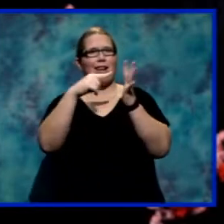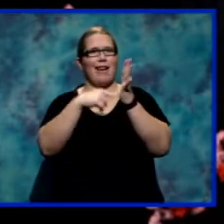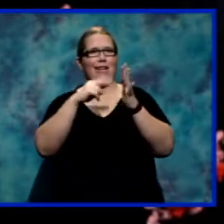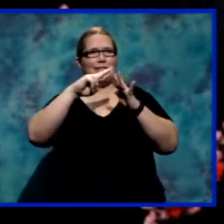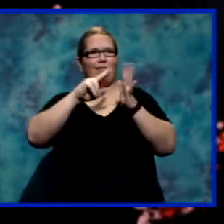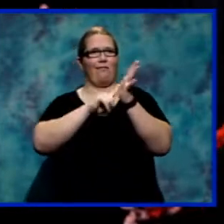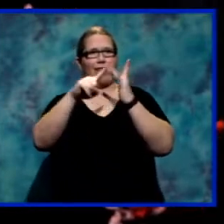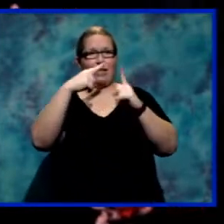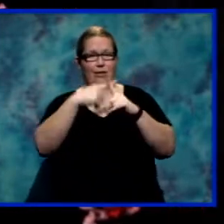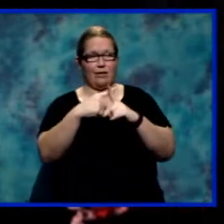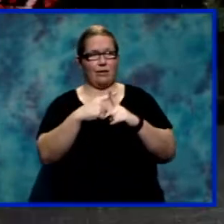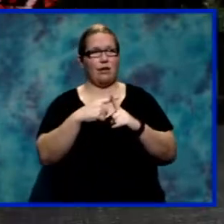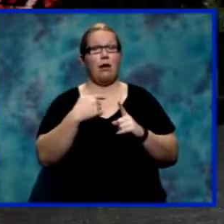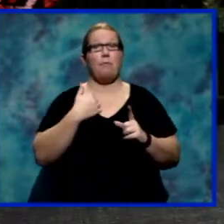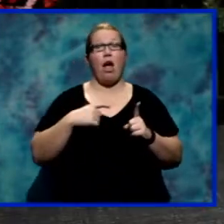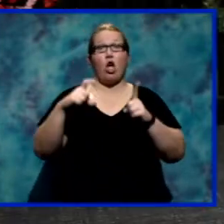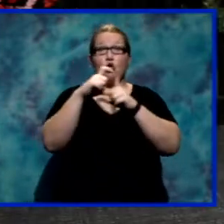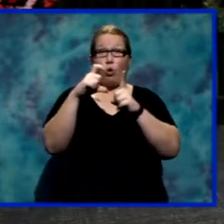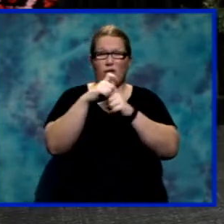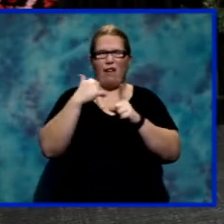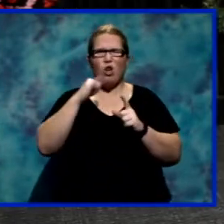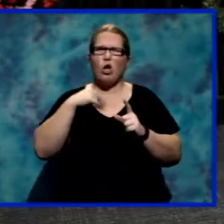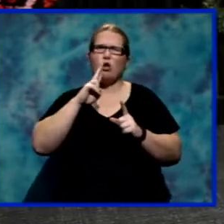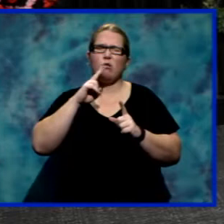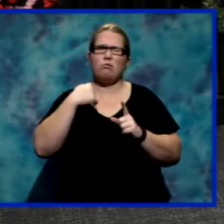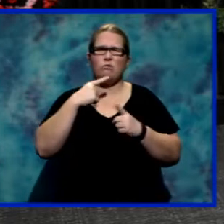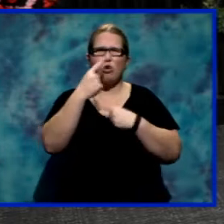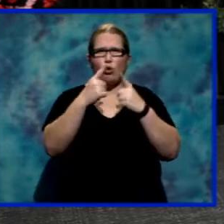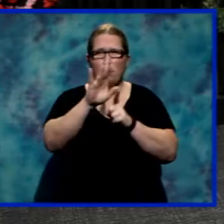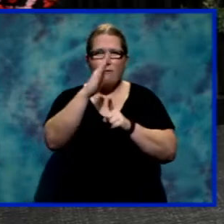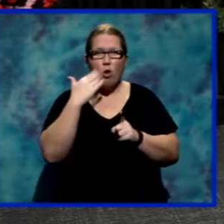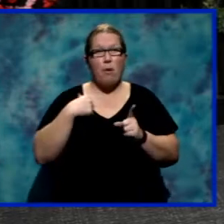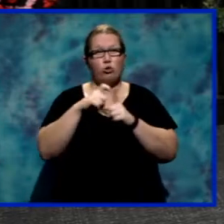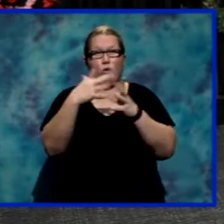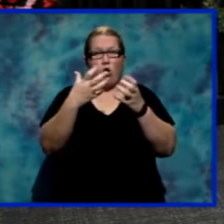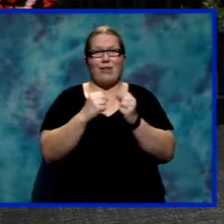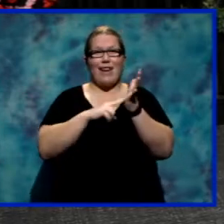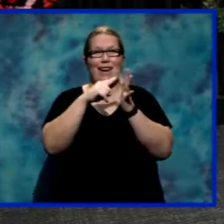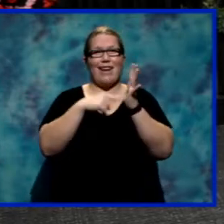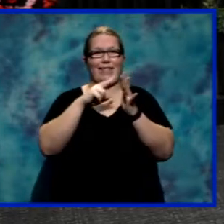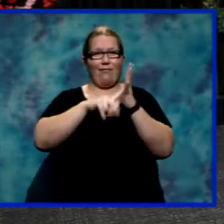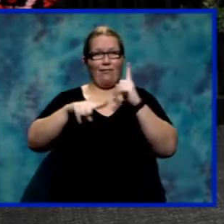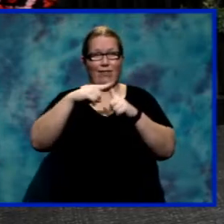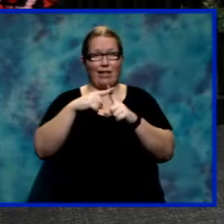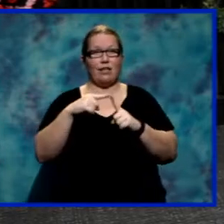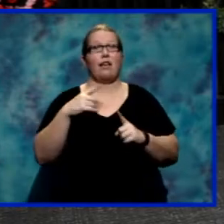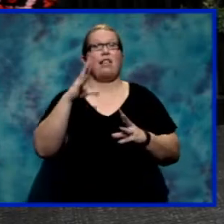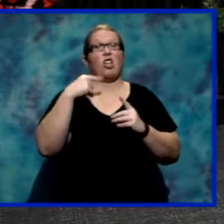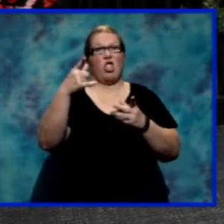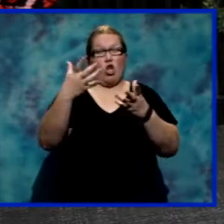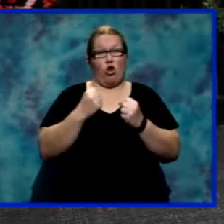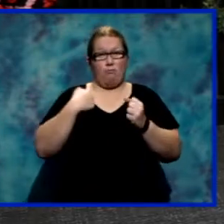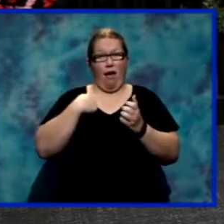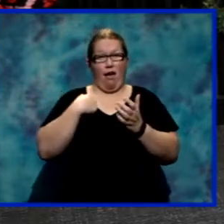My daughter, I think I told you before, got Netflix. And then somehow she got my credit card to pay